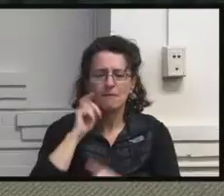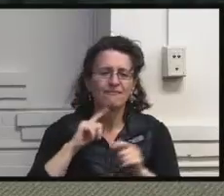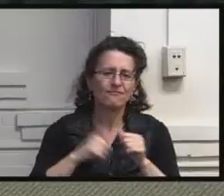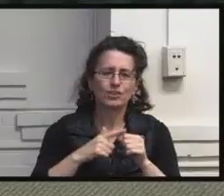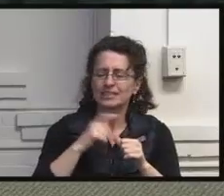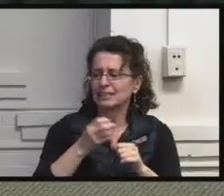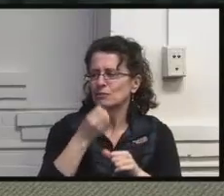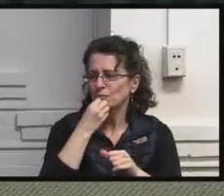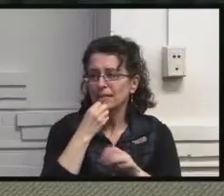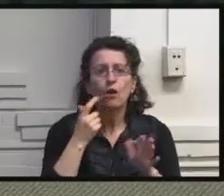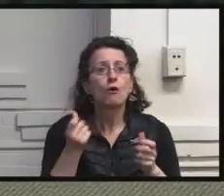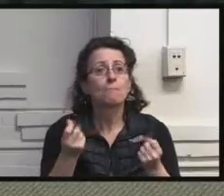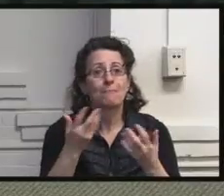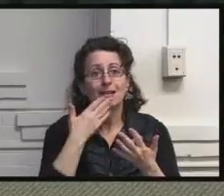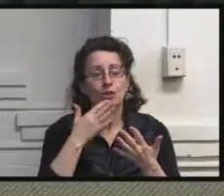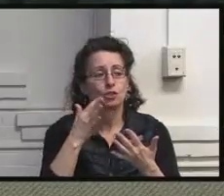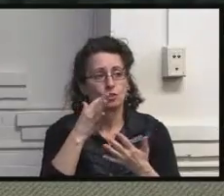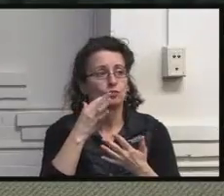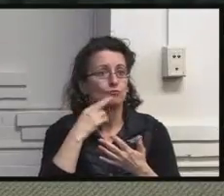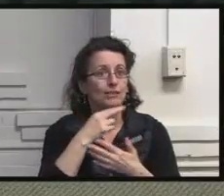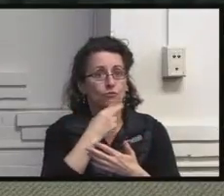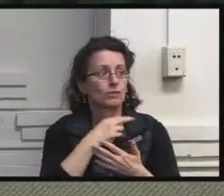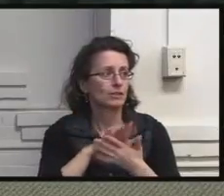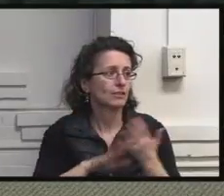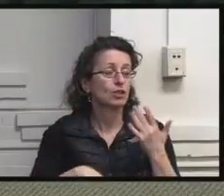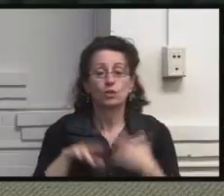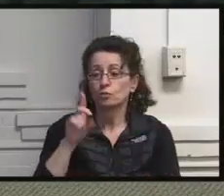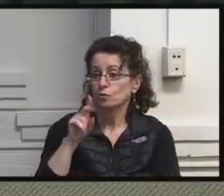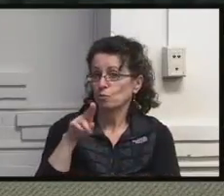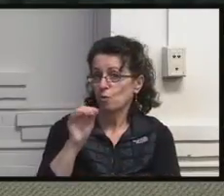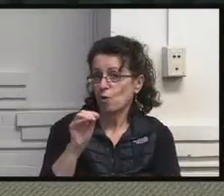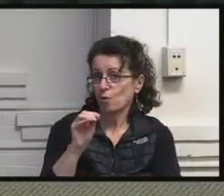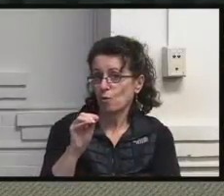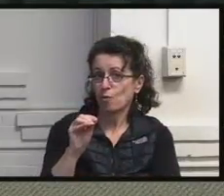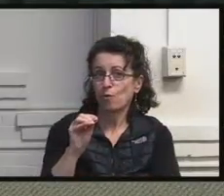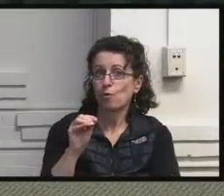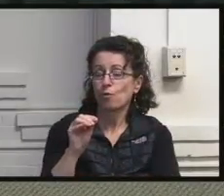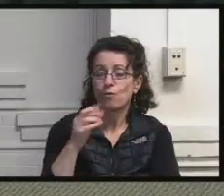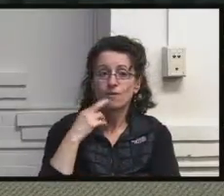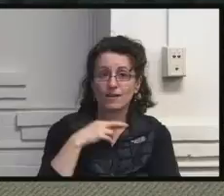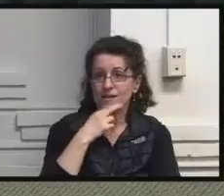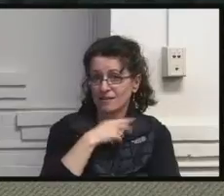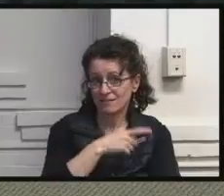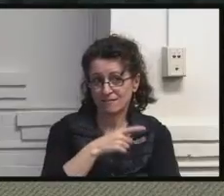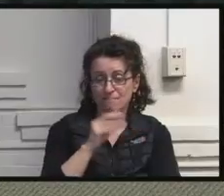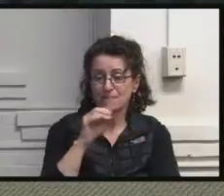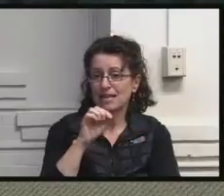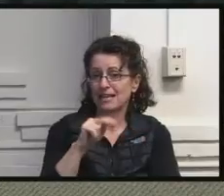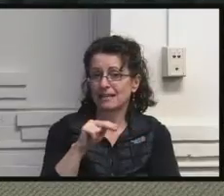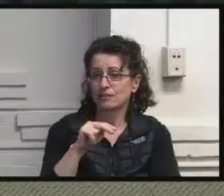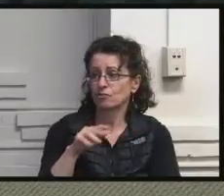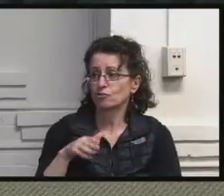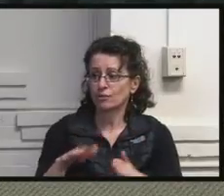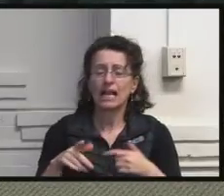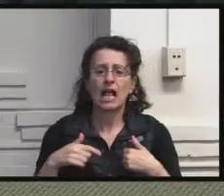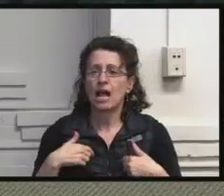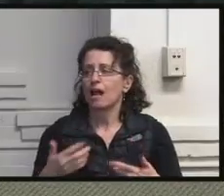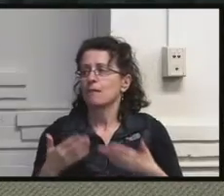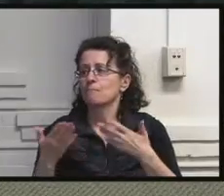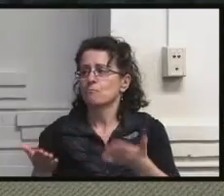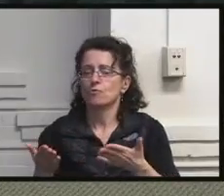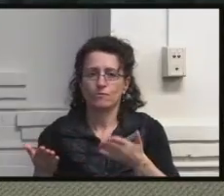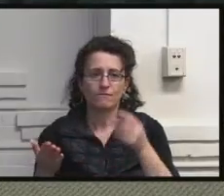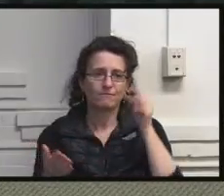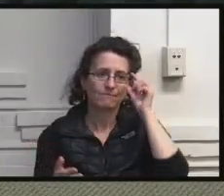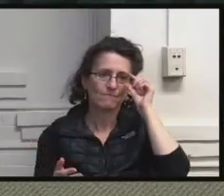A lot of good choices for dinner. Yeah. I'm gonna make a motion. Yeah. Okay. All right. So, what should we buy him dinner? I move to. Open.